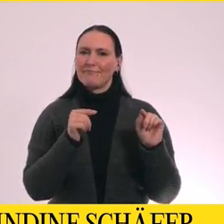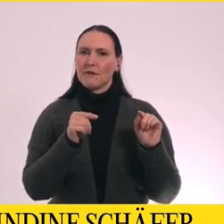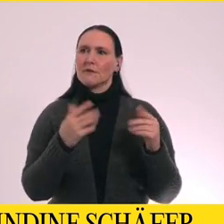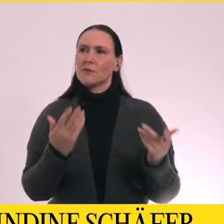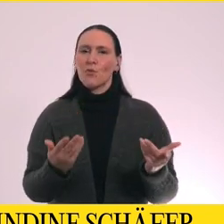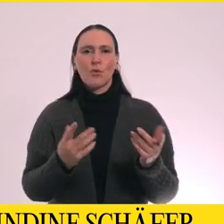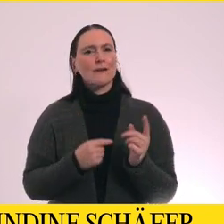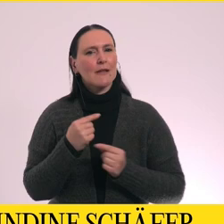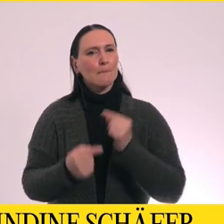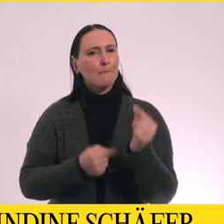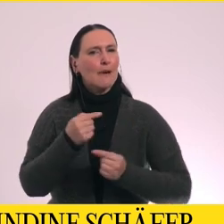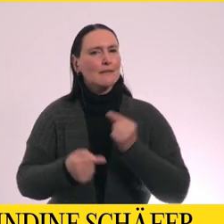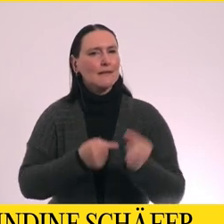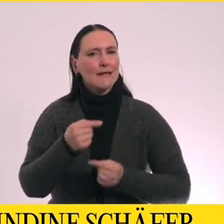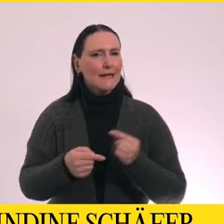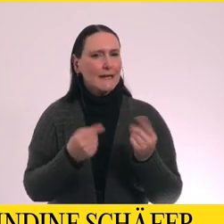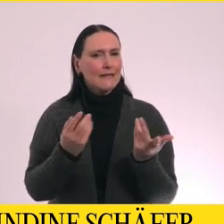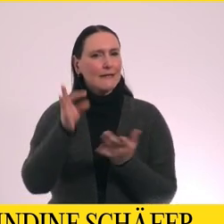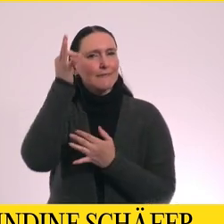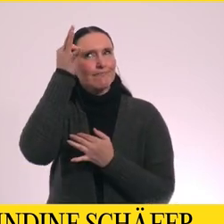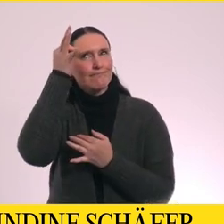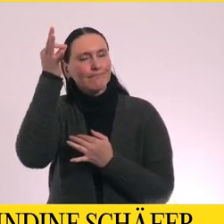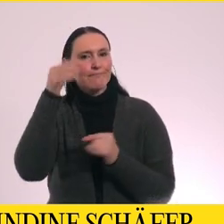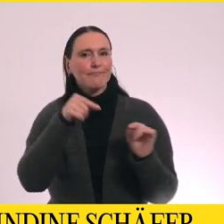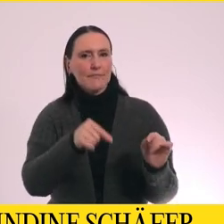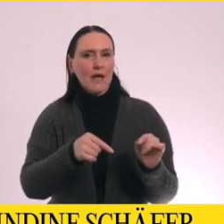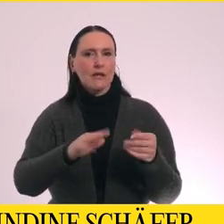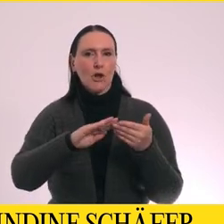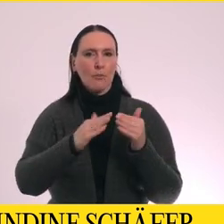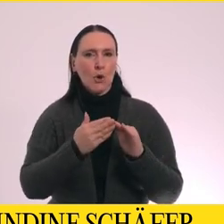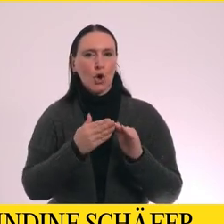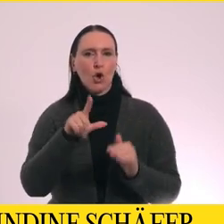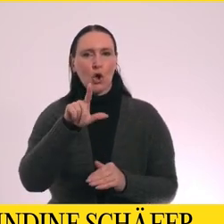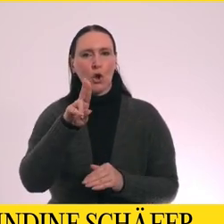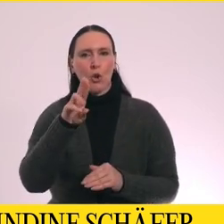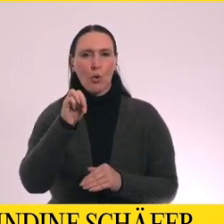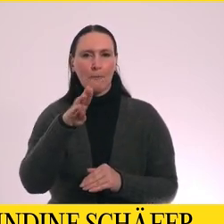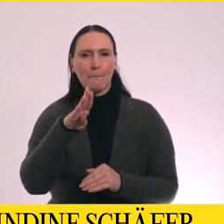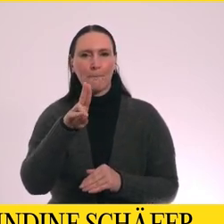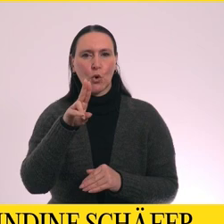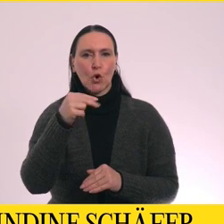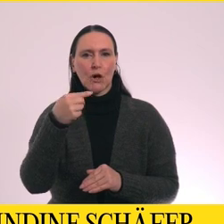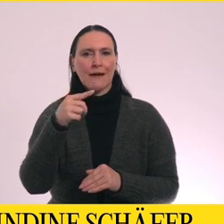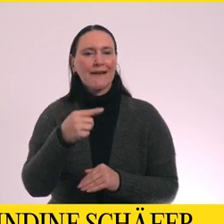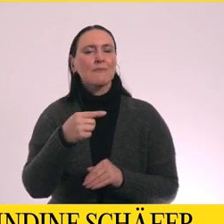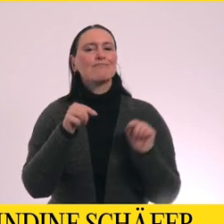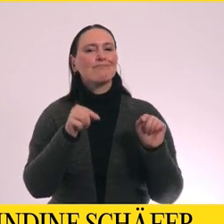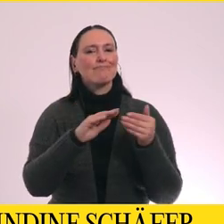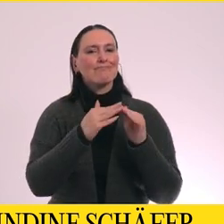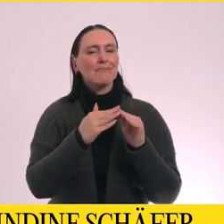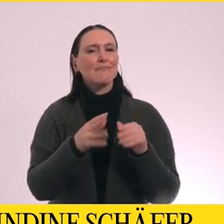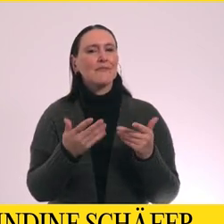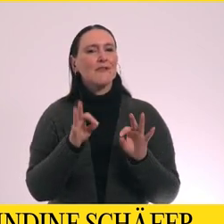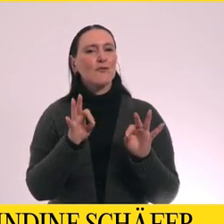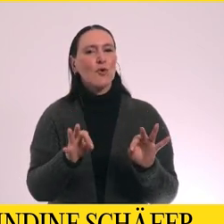I think, a methodology. And translated from the Indonesian, it means rice barn. So